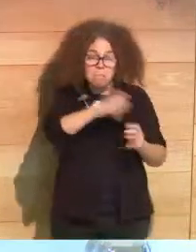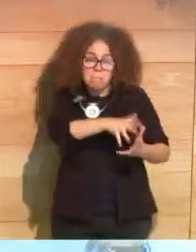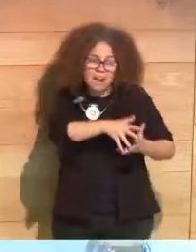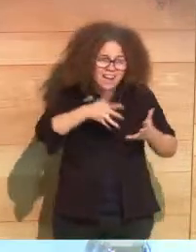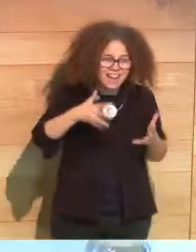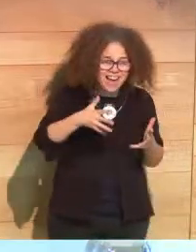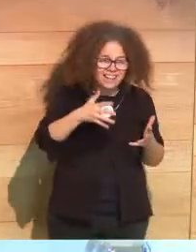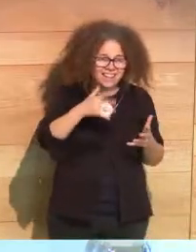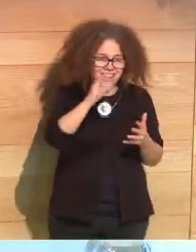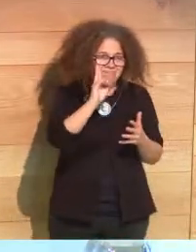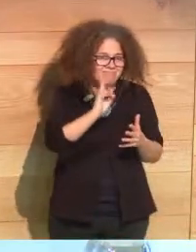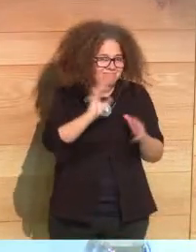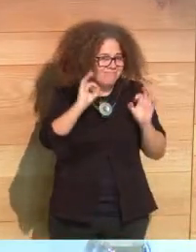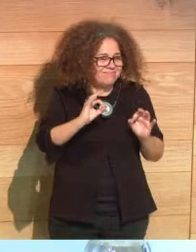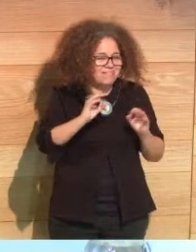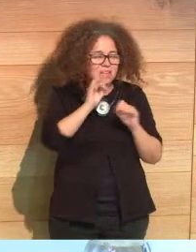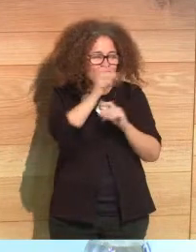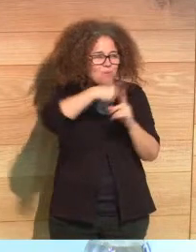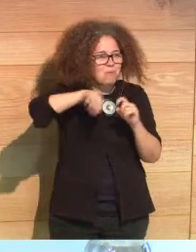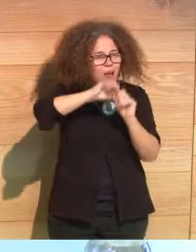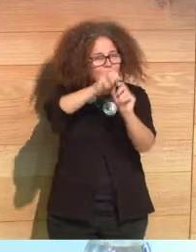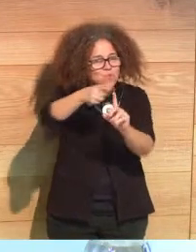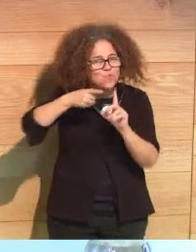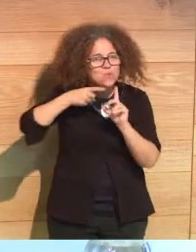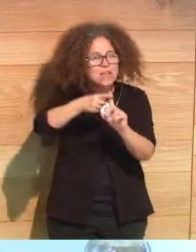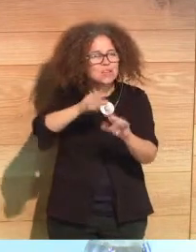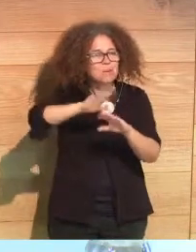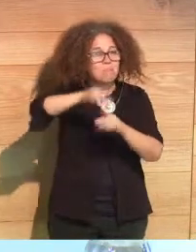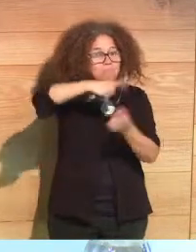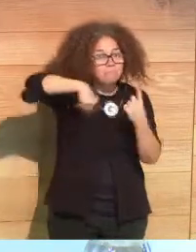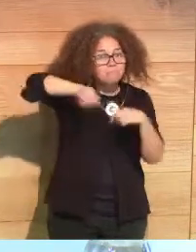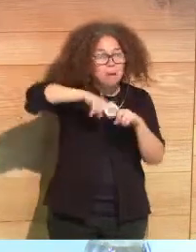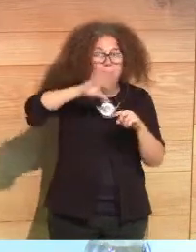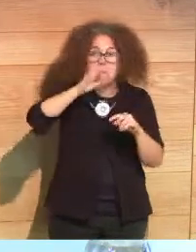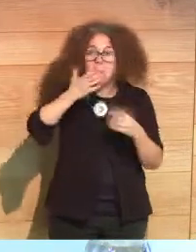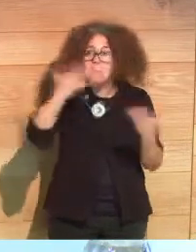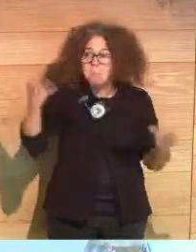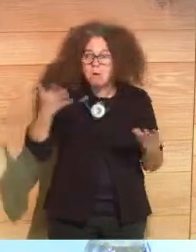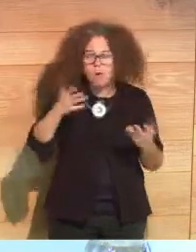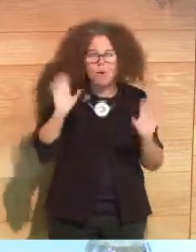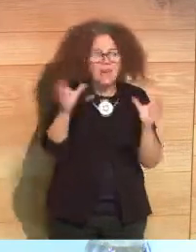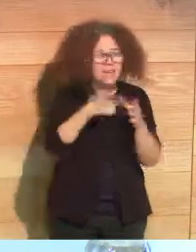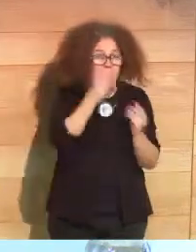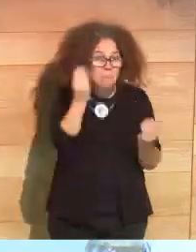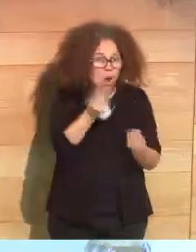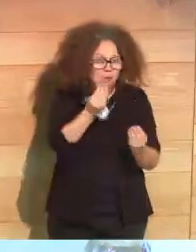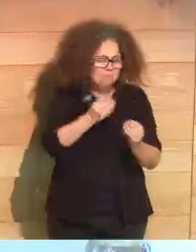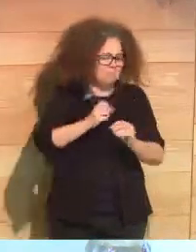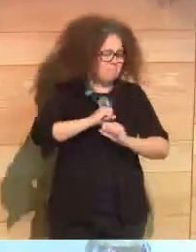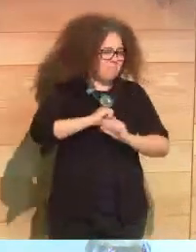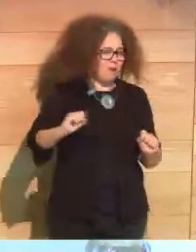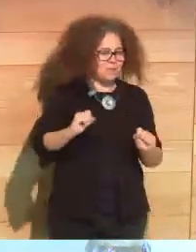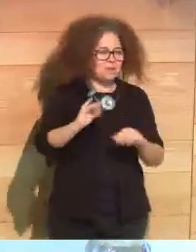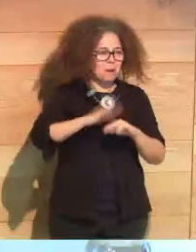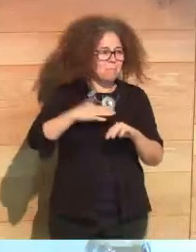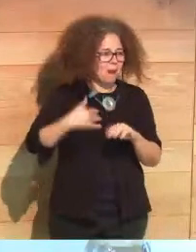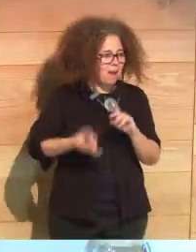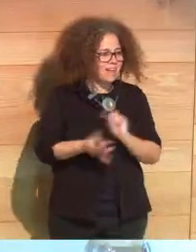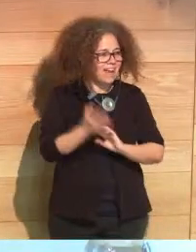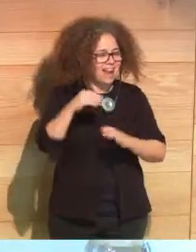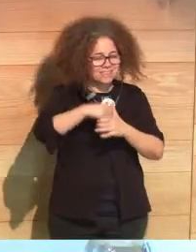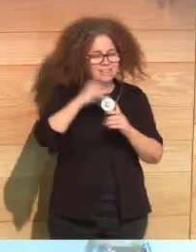a really big challenge, and I think we could not have had a better team on the exhibition side to make this